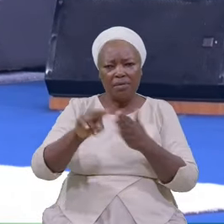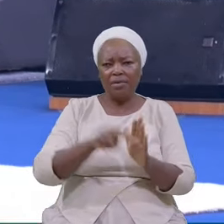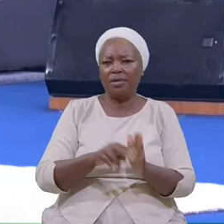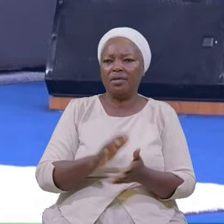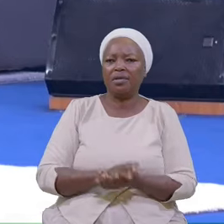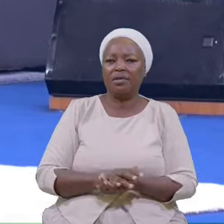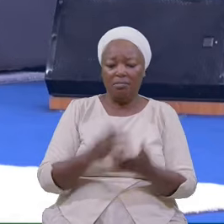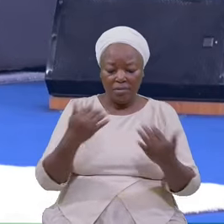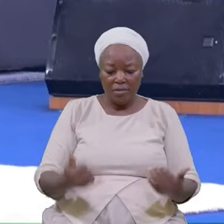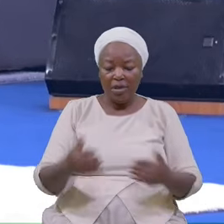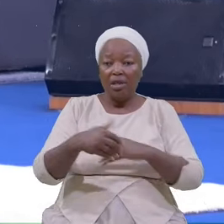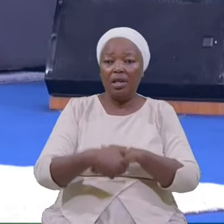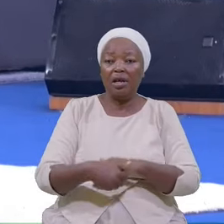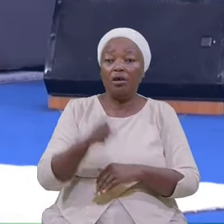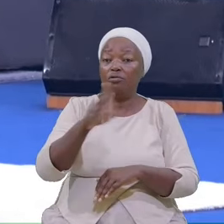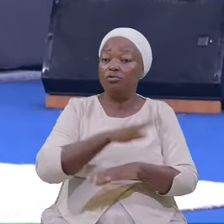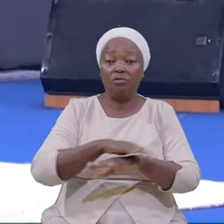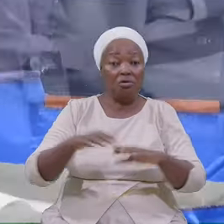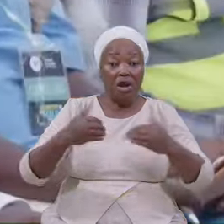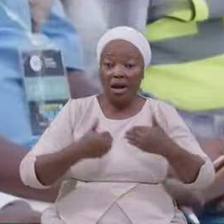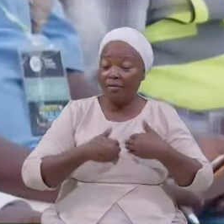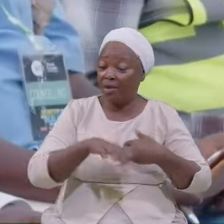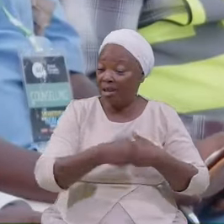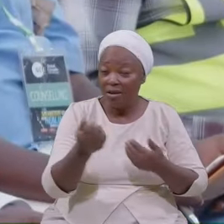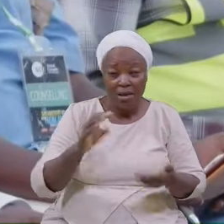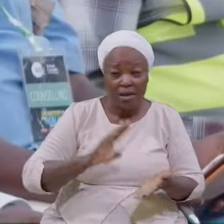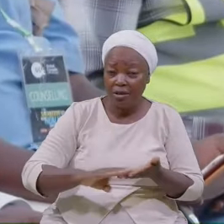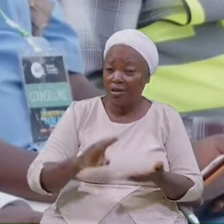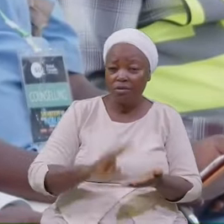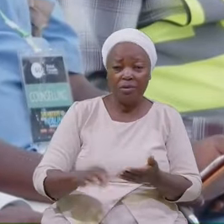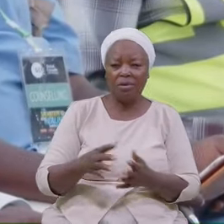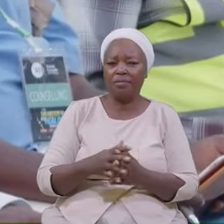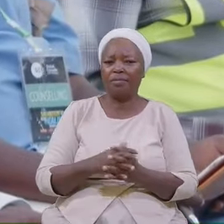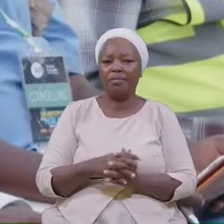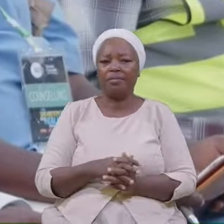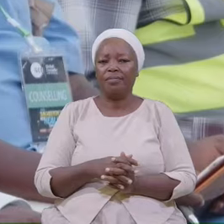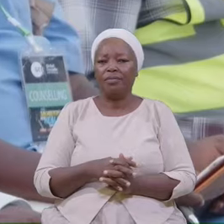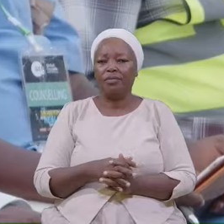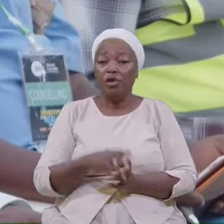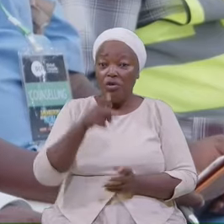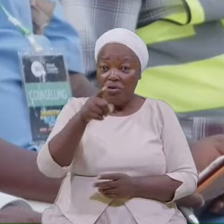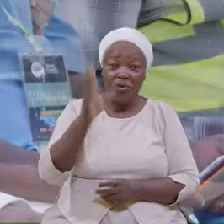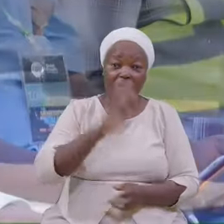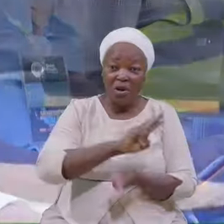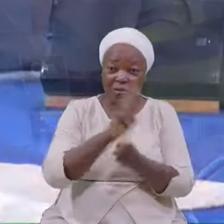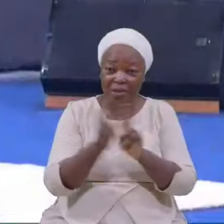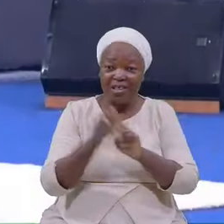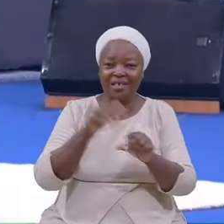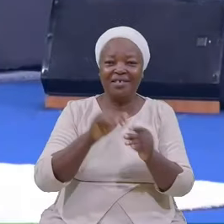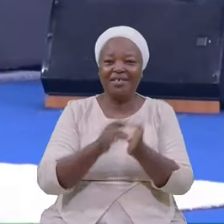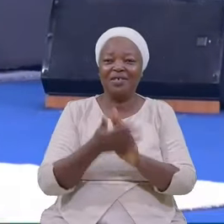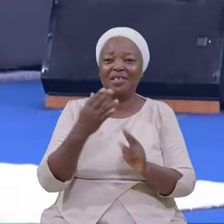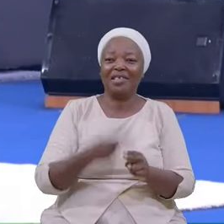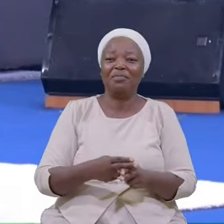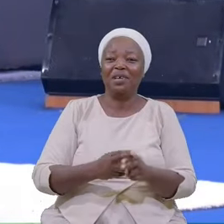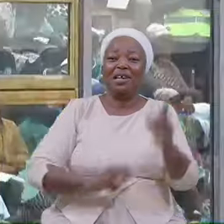pardon. Tonight, you don't have an excuse. Ce soir, vous n'avez pas d'excuse. You will repent. Vous allez vous repentir. I